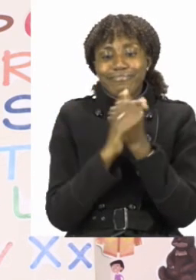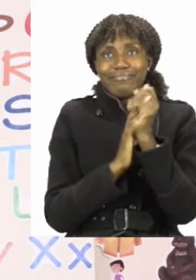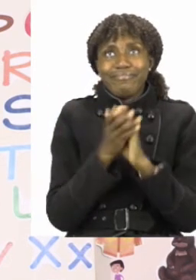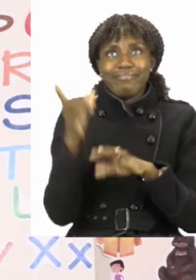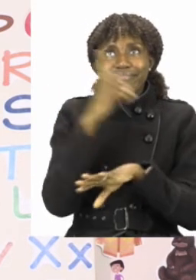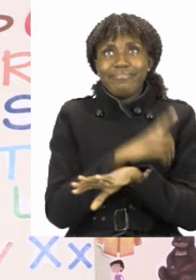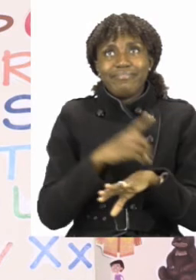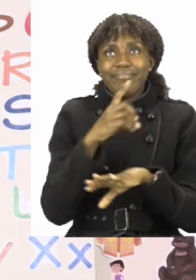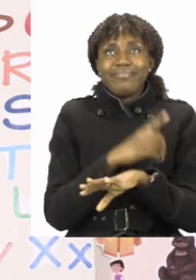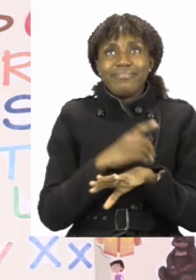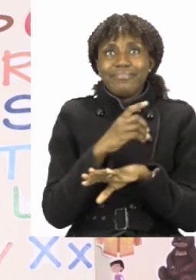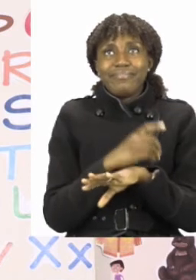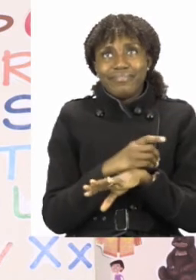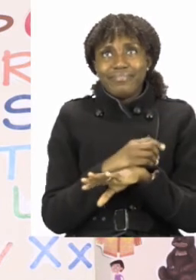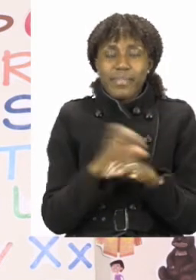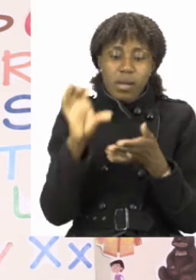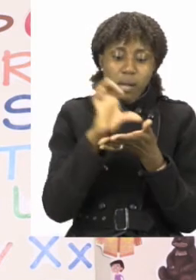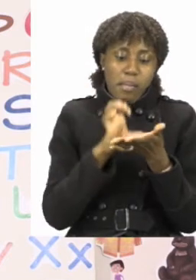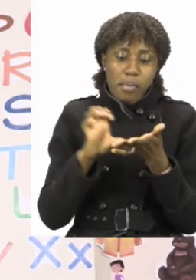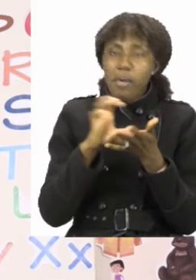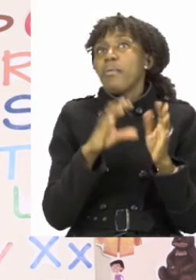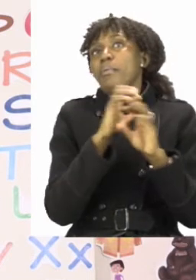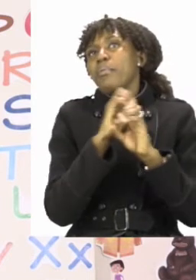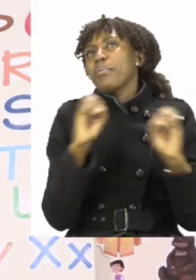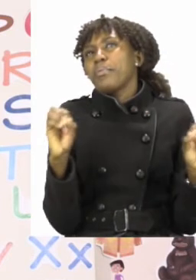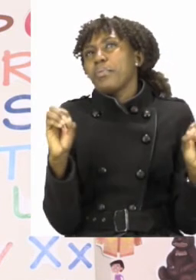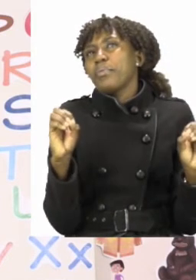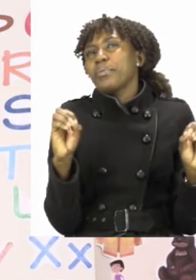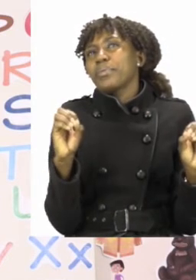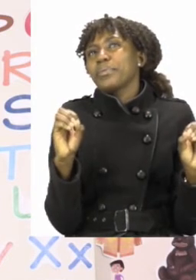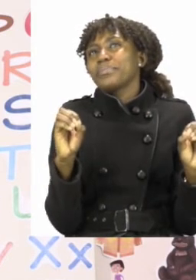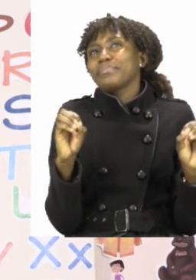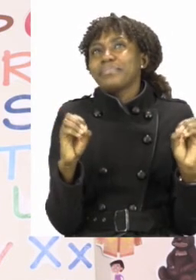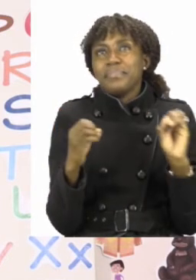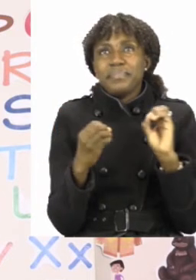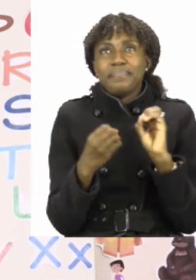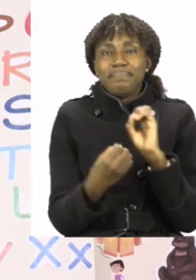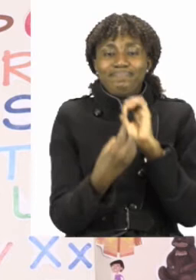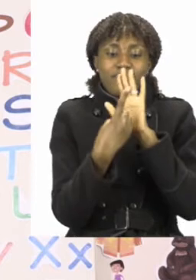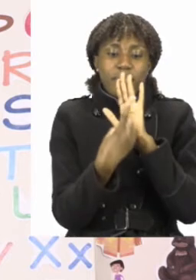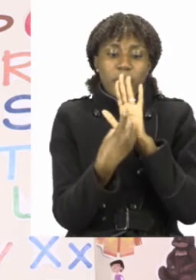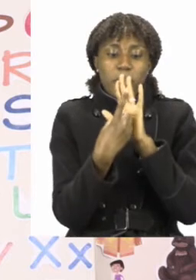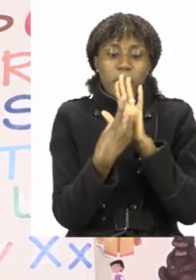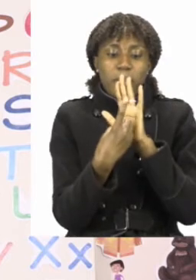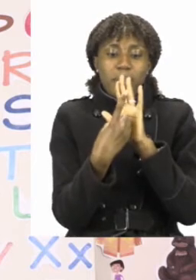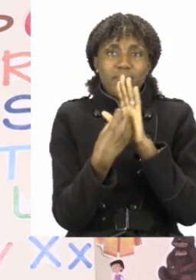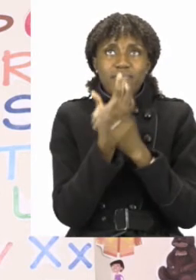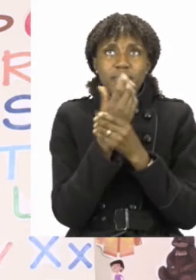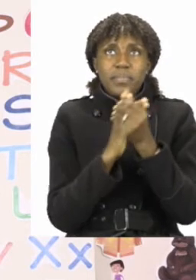Sanitize every day so the germs can stay away.